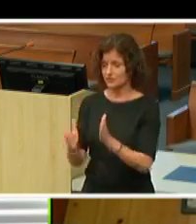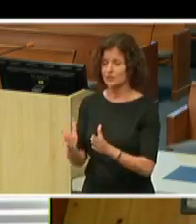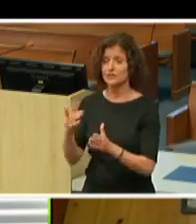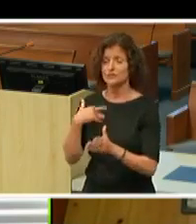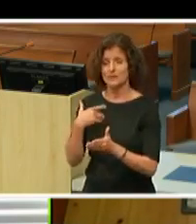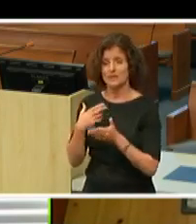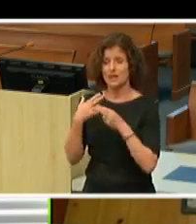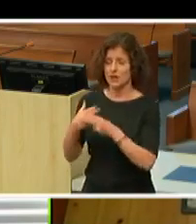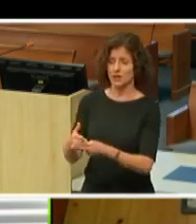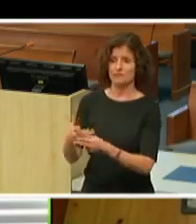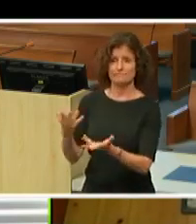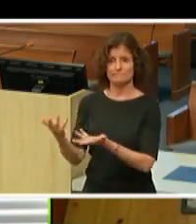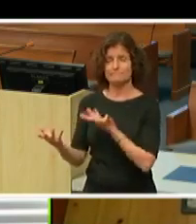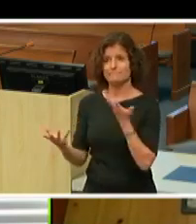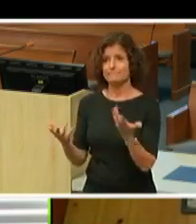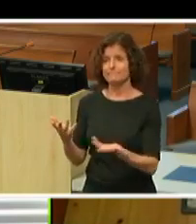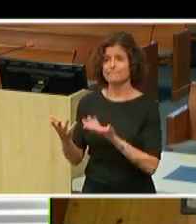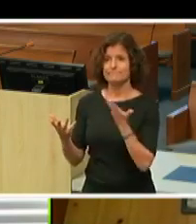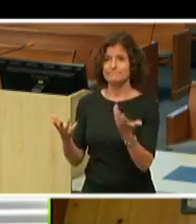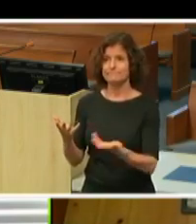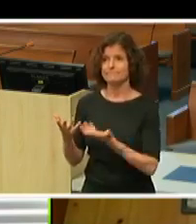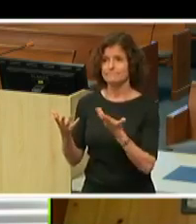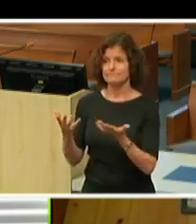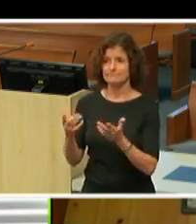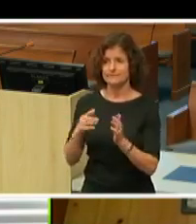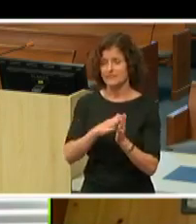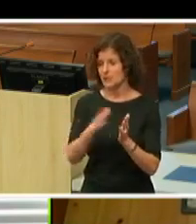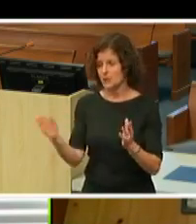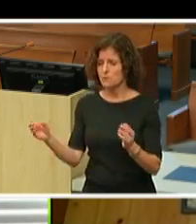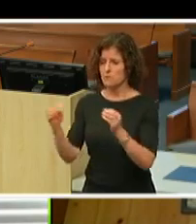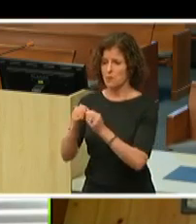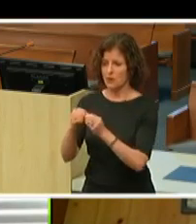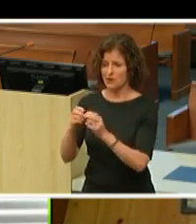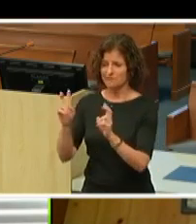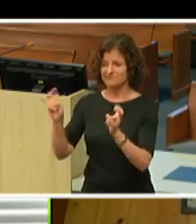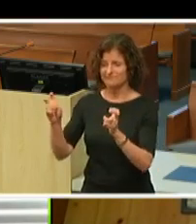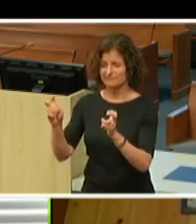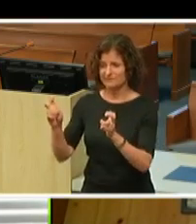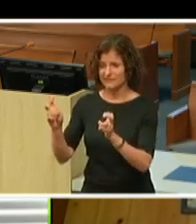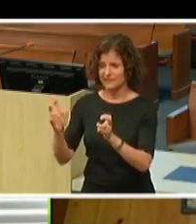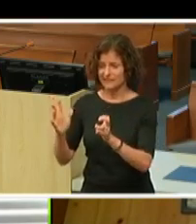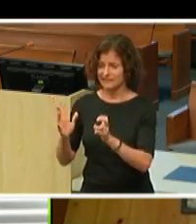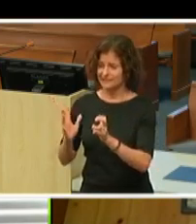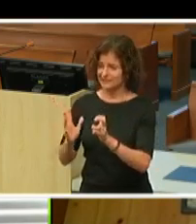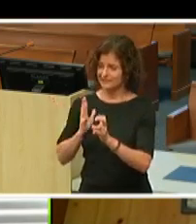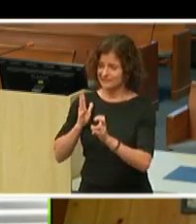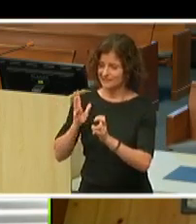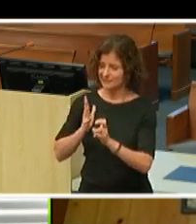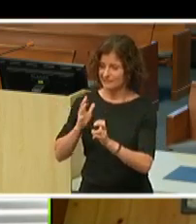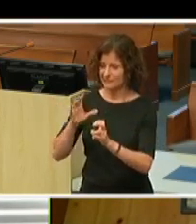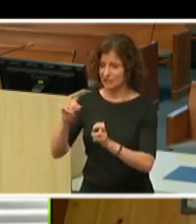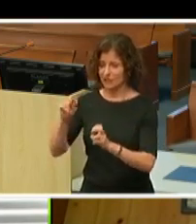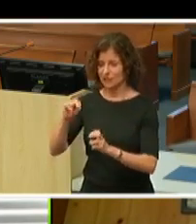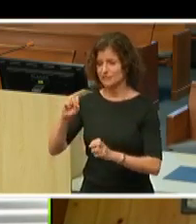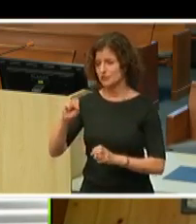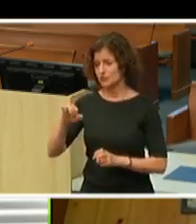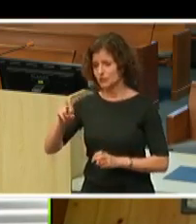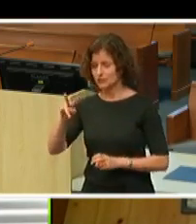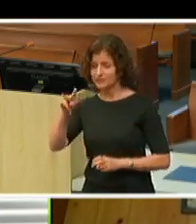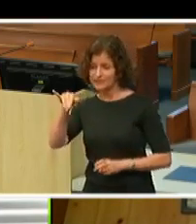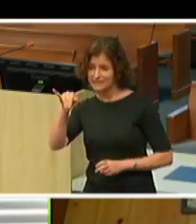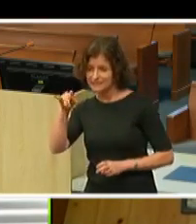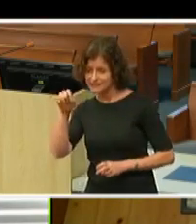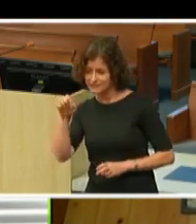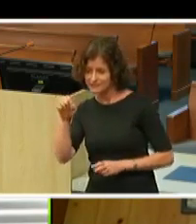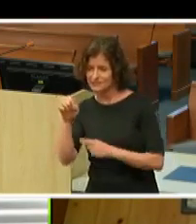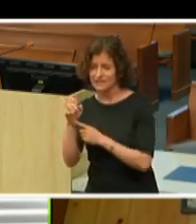I consider to be the far conservative end of the approach. There is, of course, a far liberal end, and we are